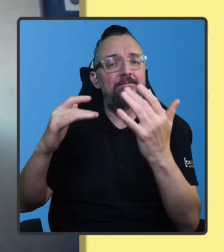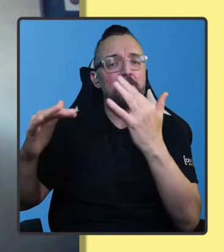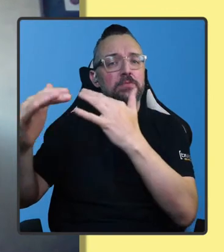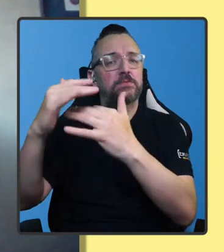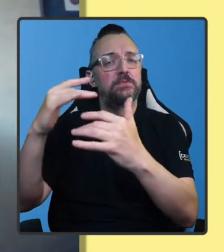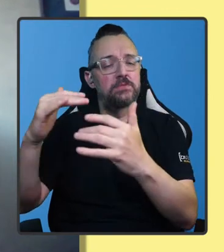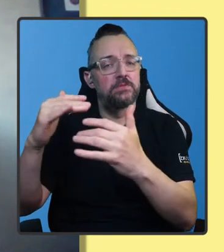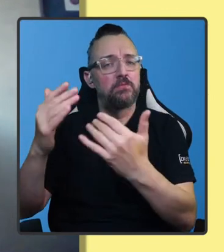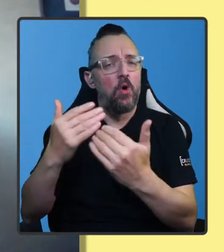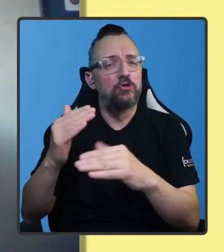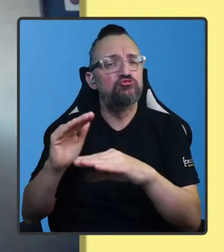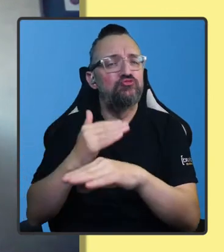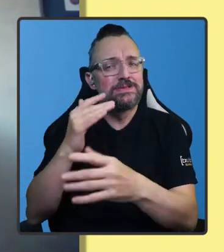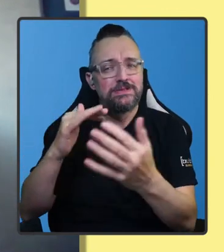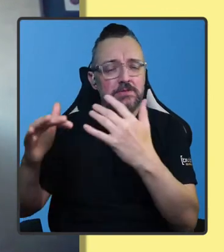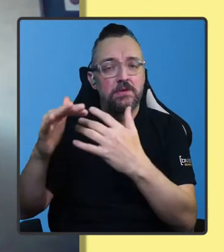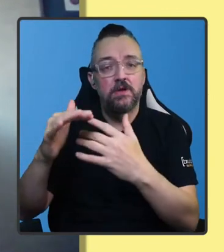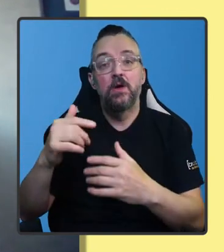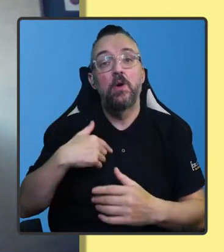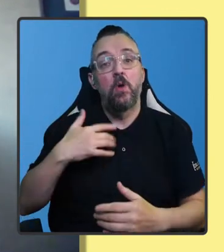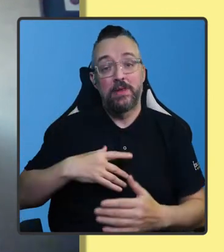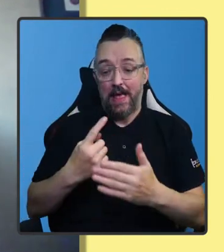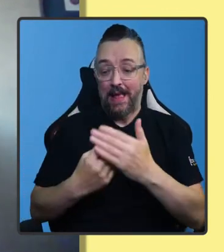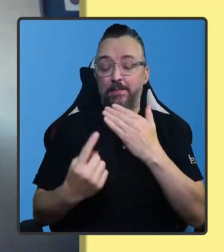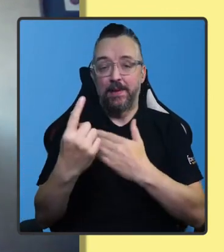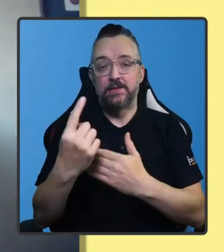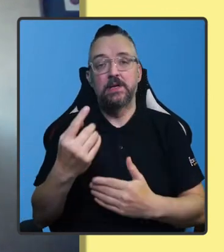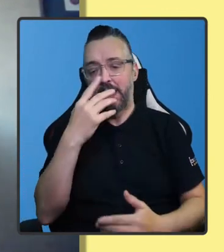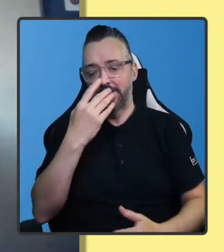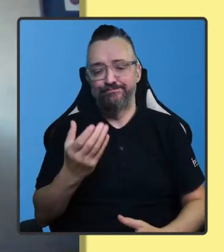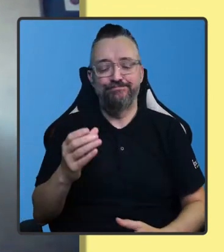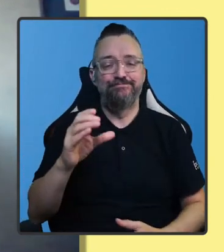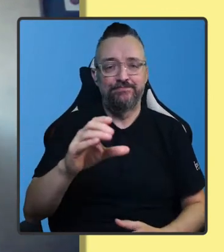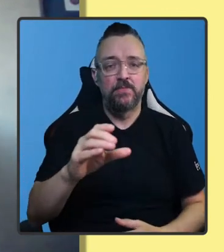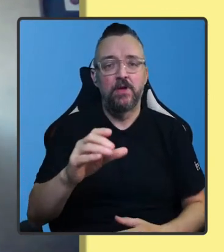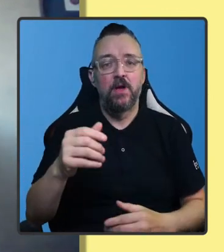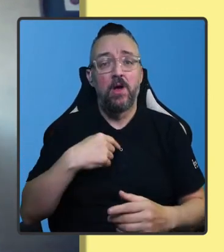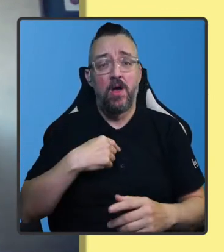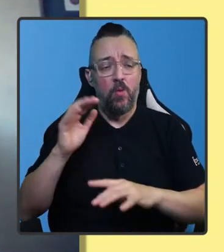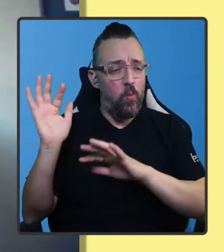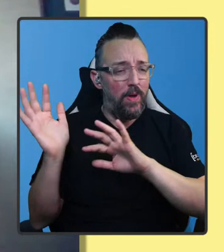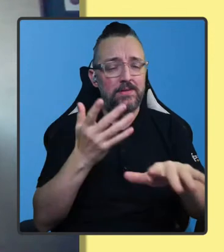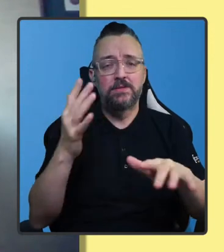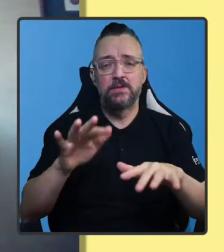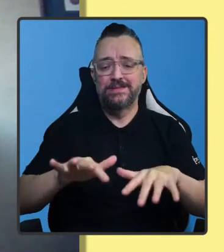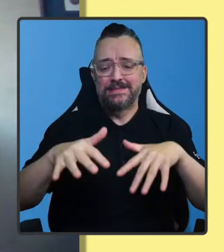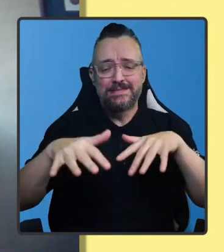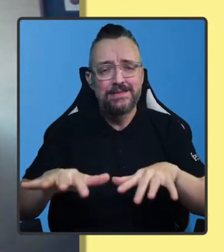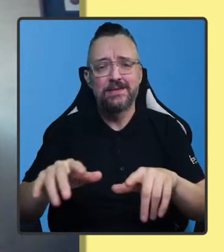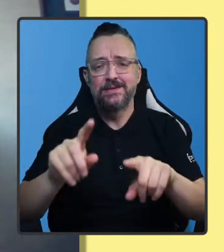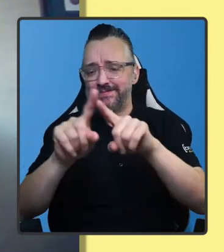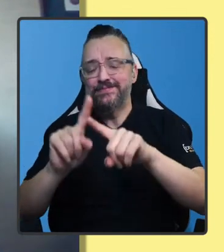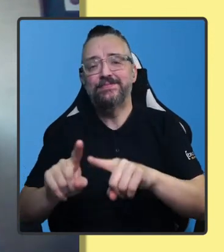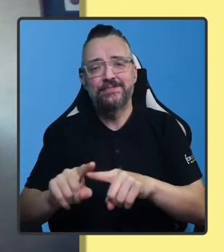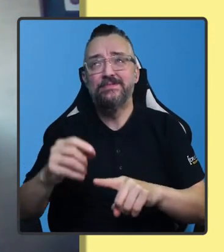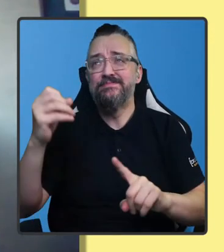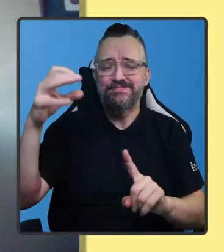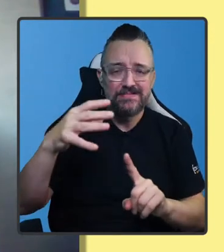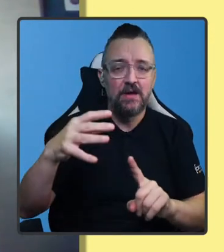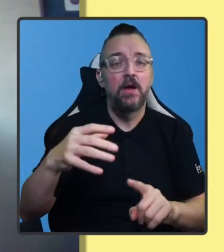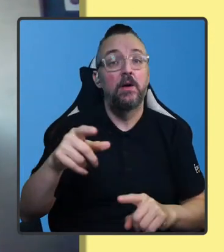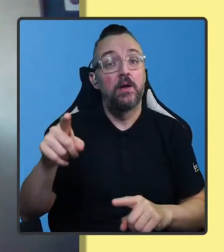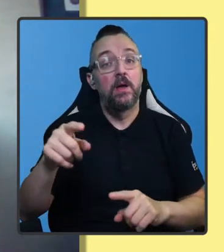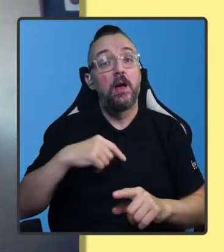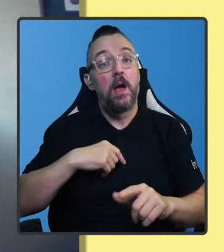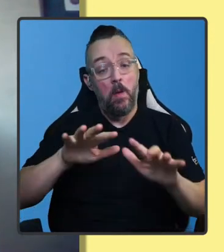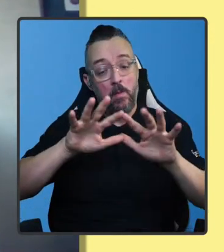independence to invest in our bountiful renewable energy resources, which are the envy of Europe. The future of our planet depends